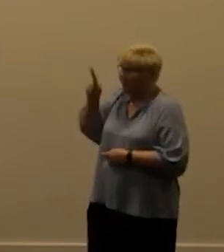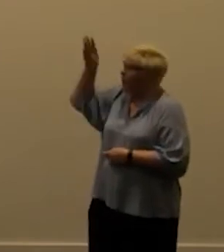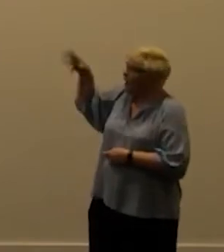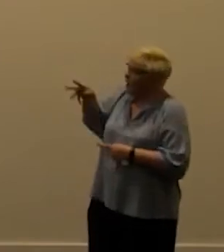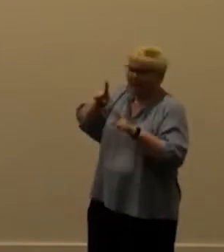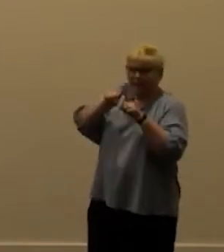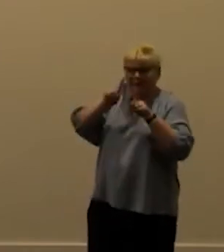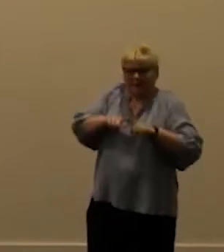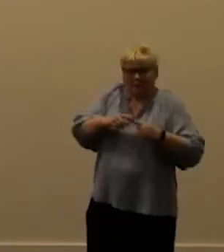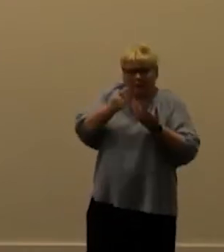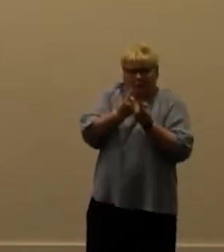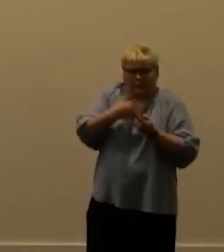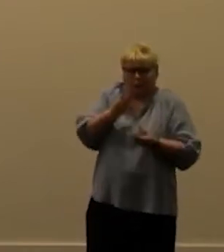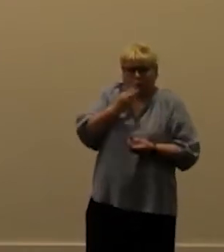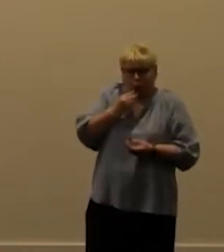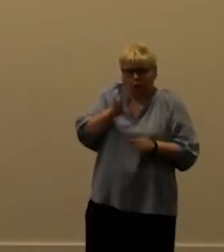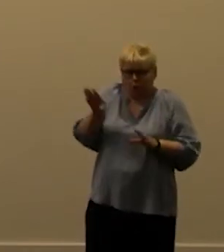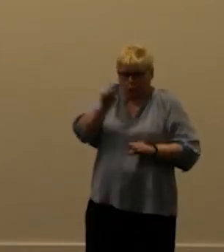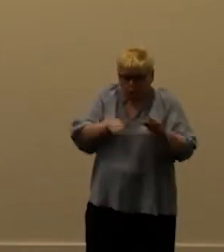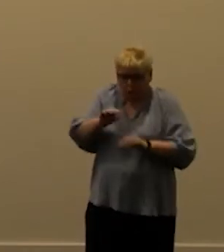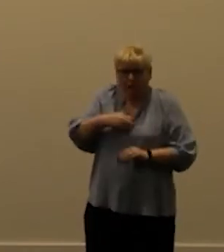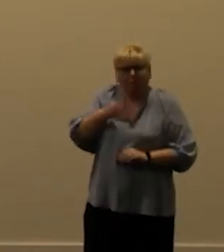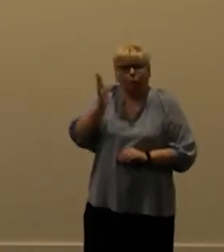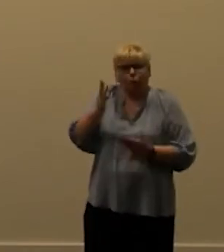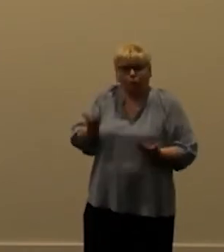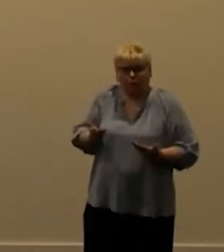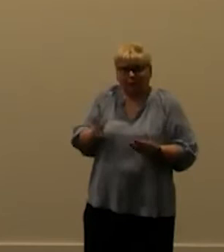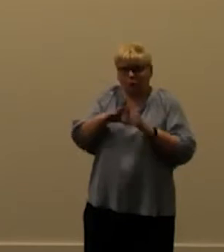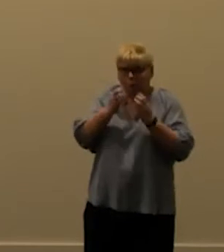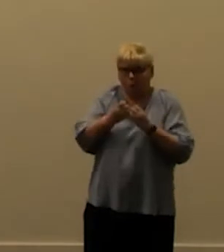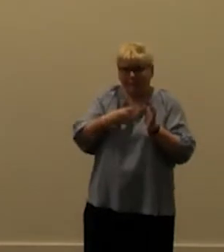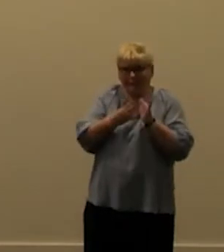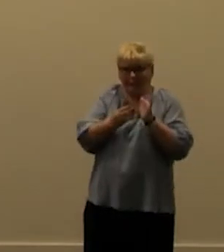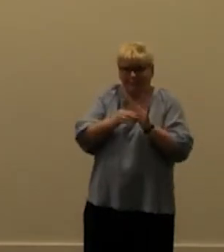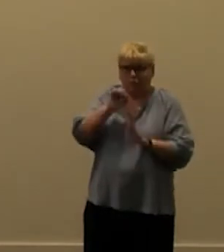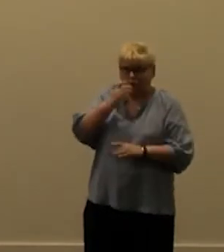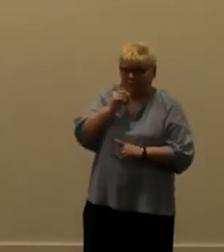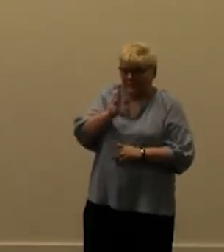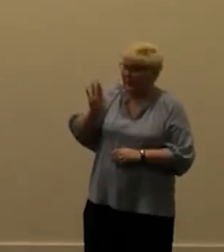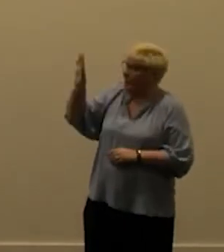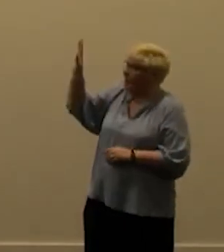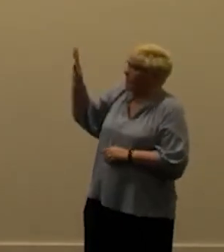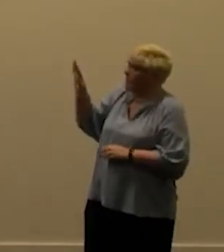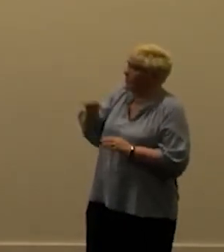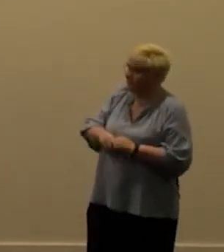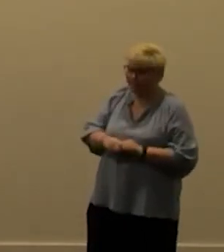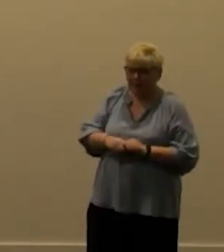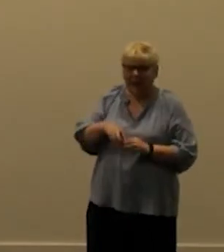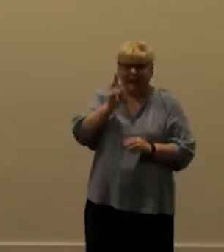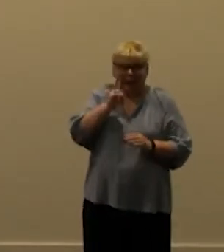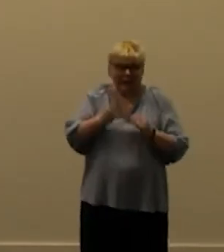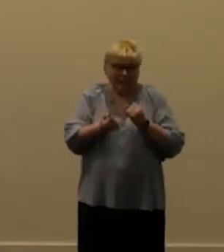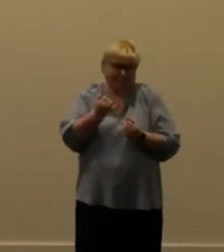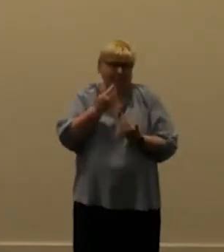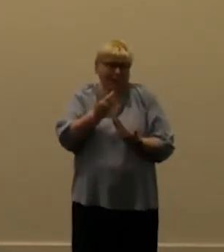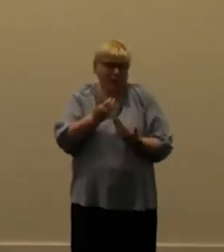used to put the deck together today. So the examples that I've called out, you'll find in there. And again, the final one I would say is a big